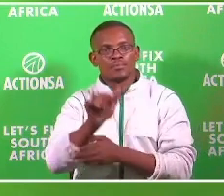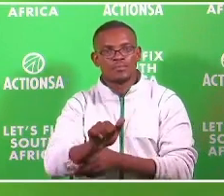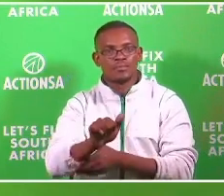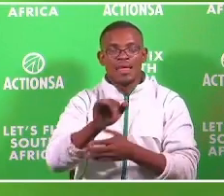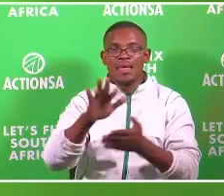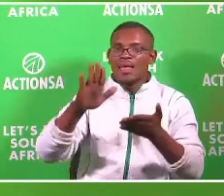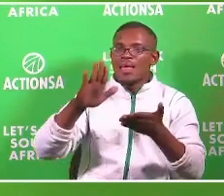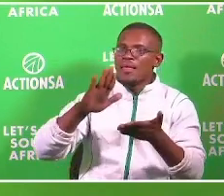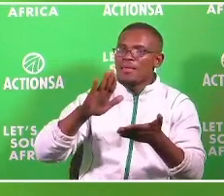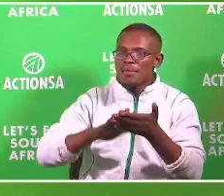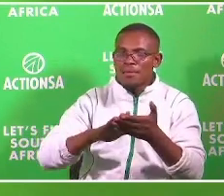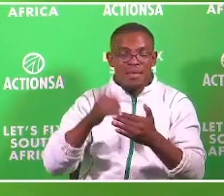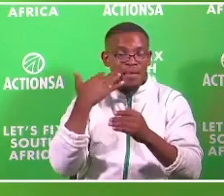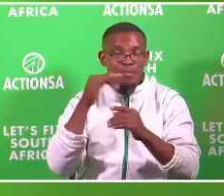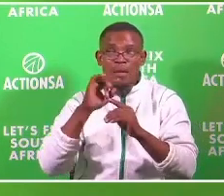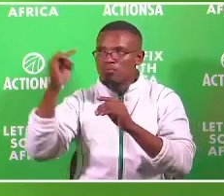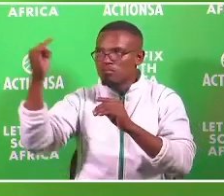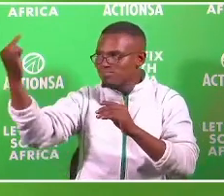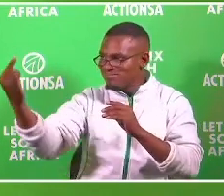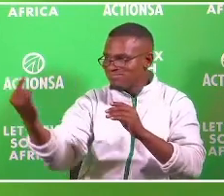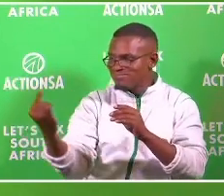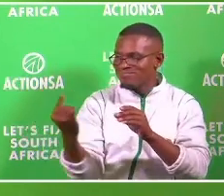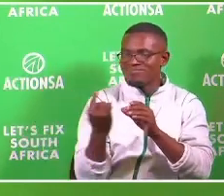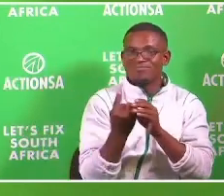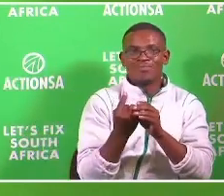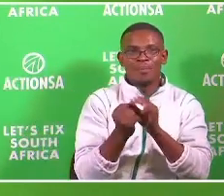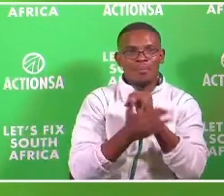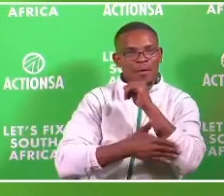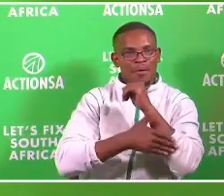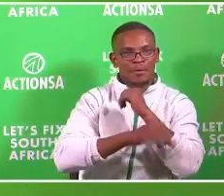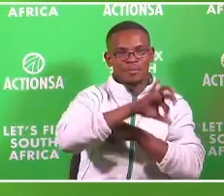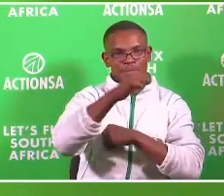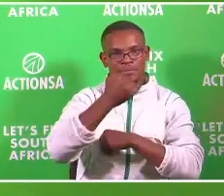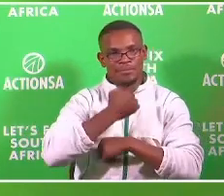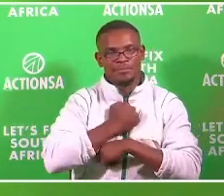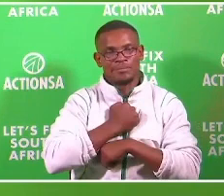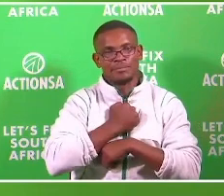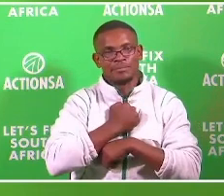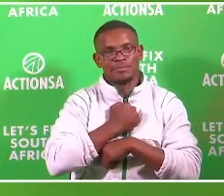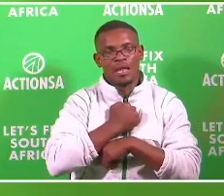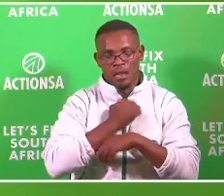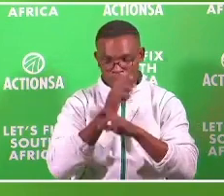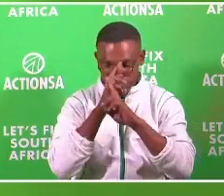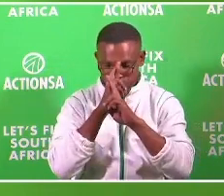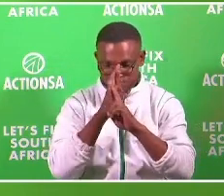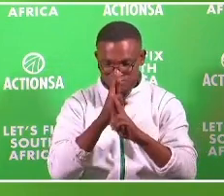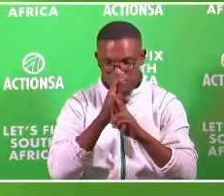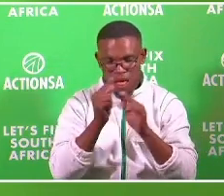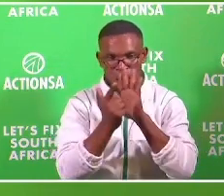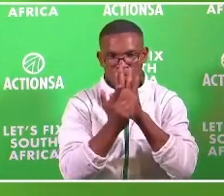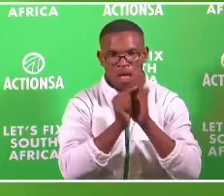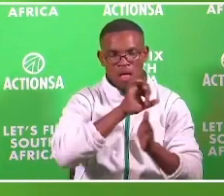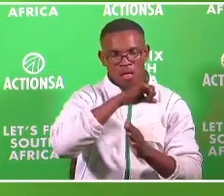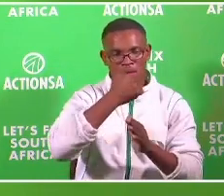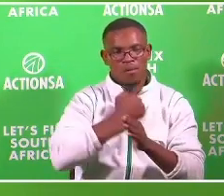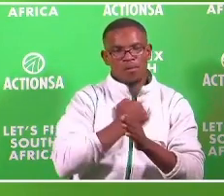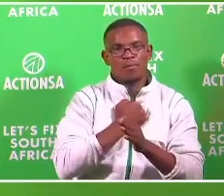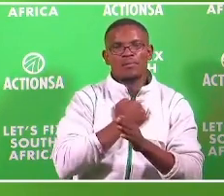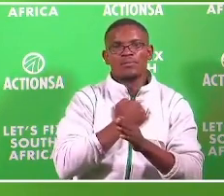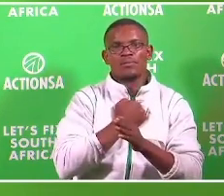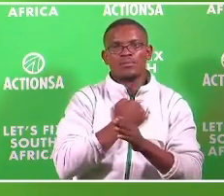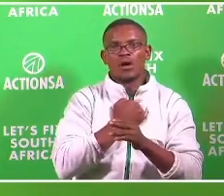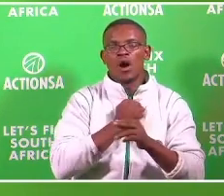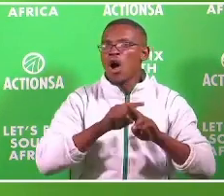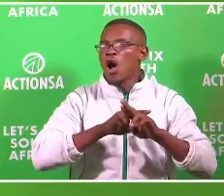And if people want to come to our country, they will have to obey our laws. There will be